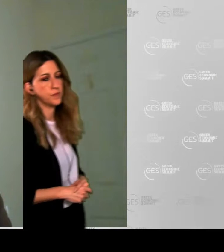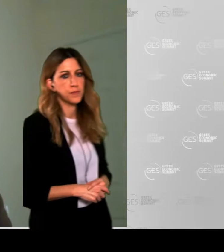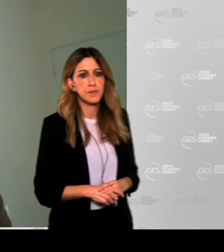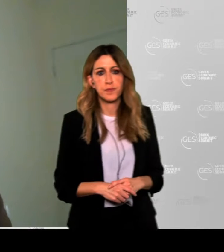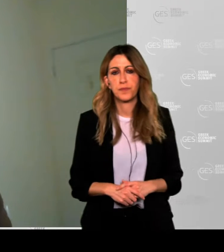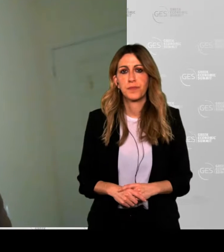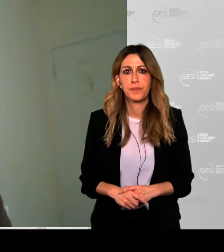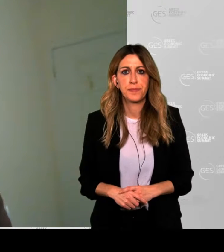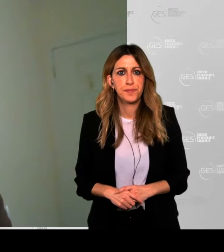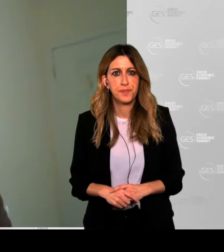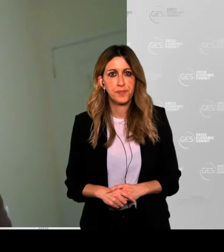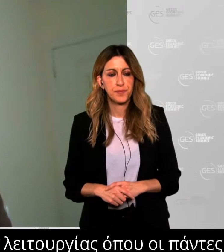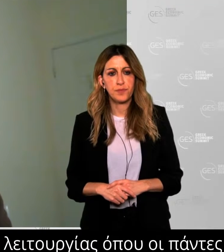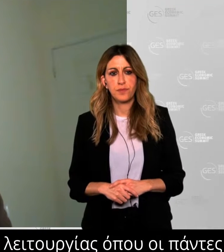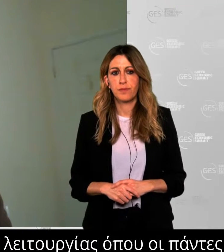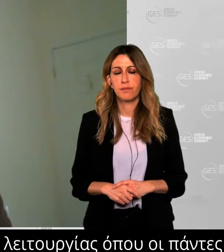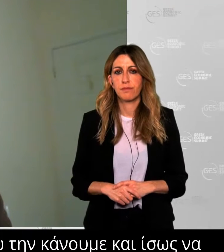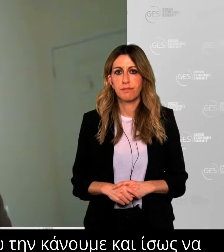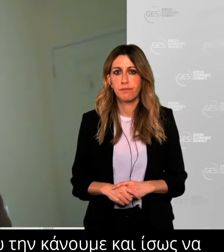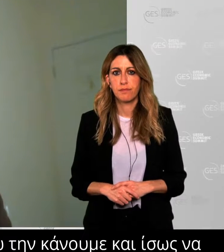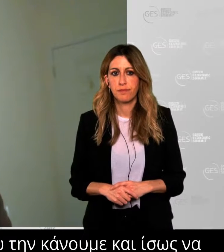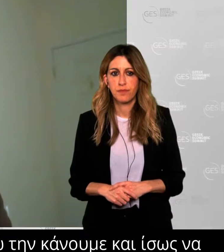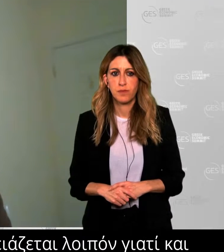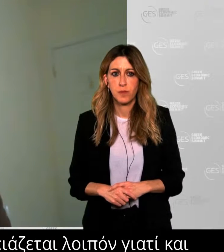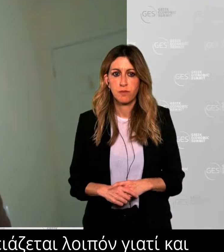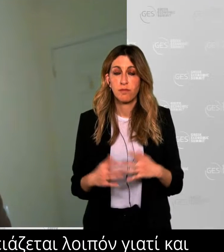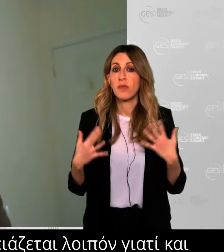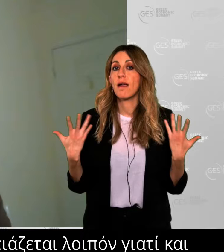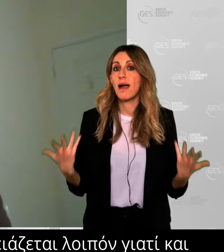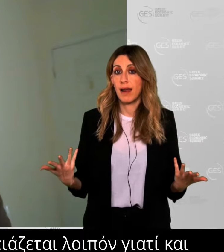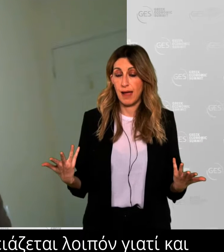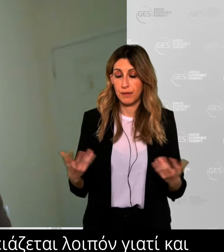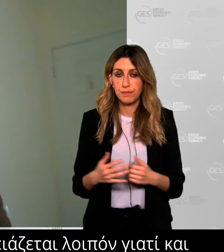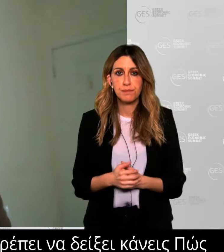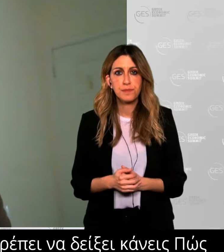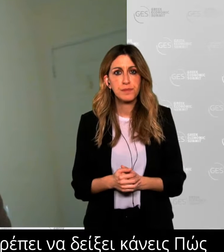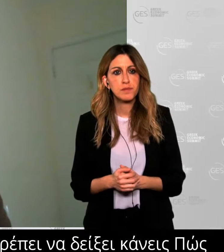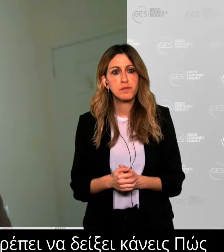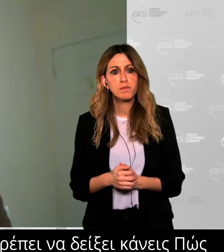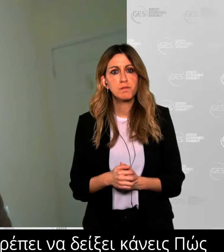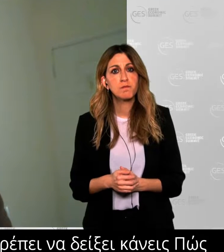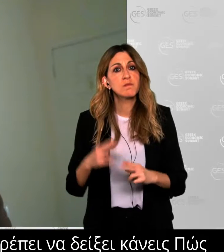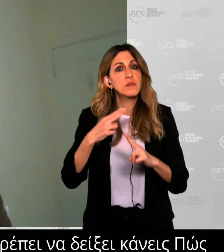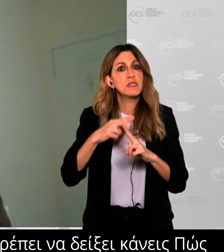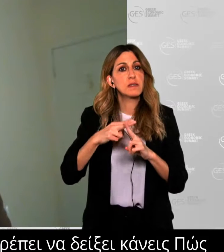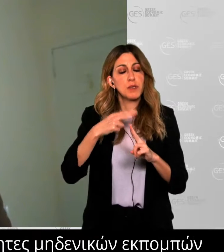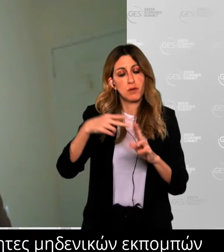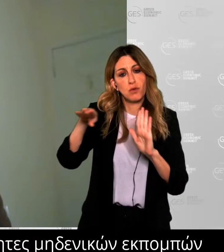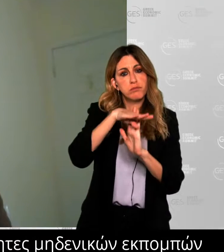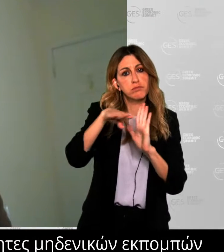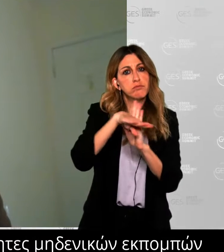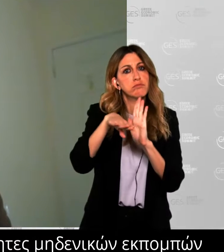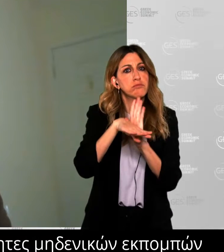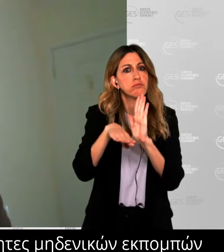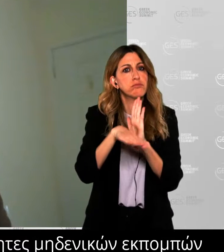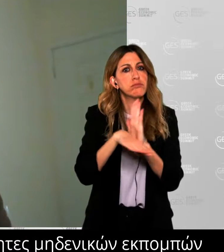the activities of governments, regulators, and standard setters to require climate disclosures from listed companies, to put in place